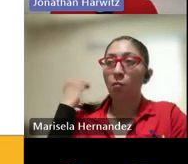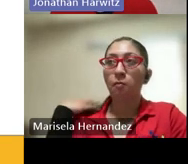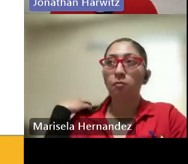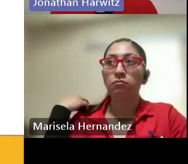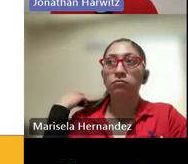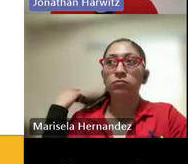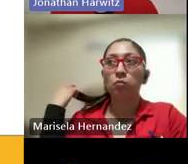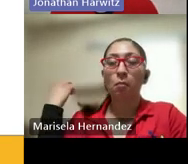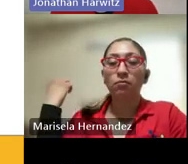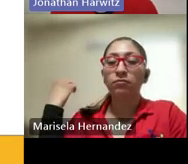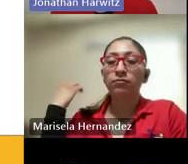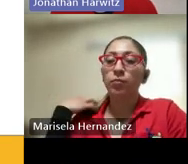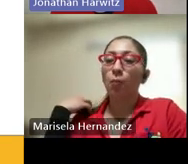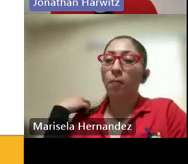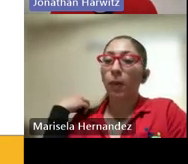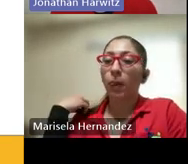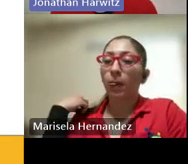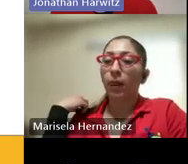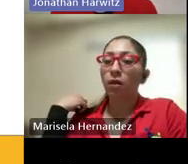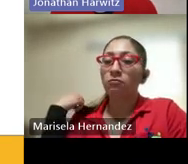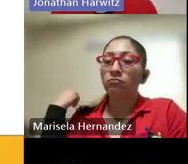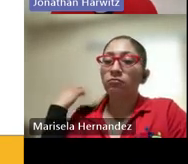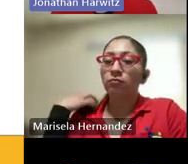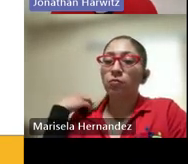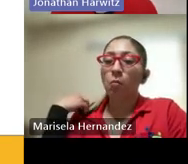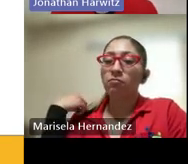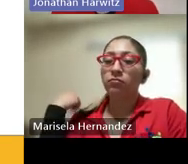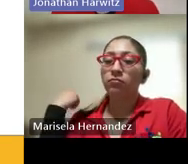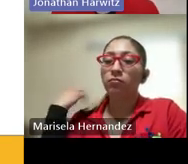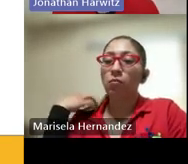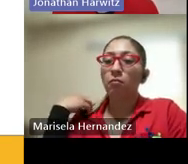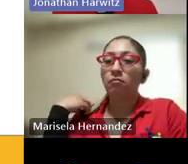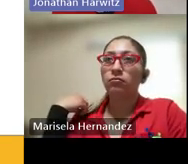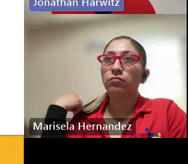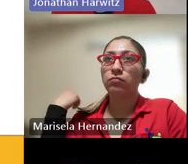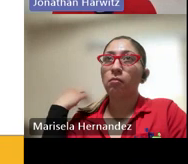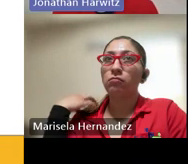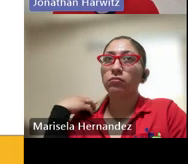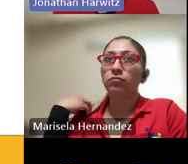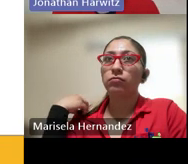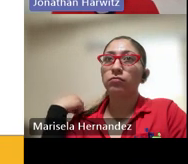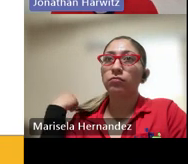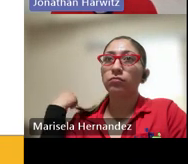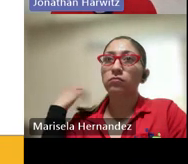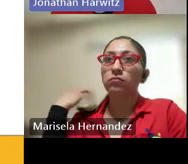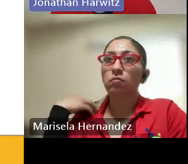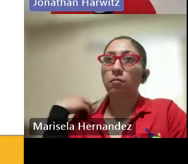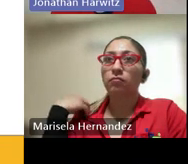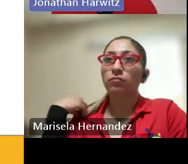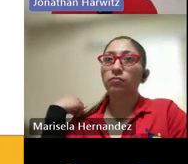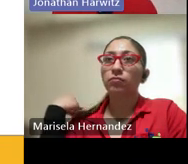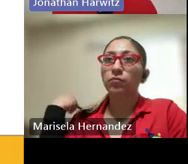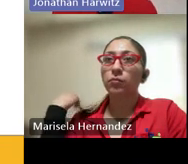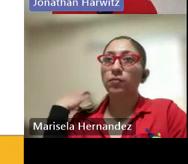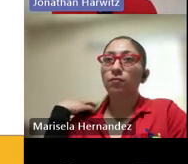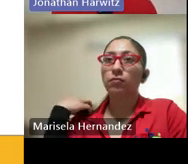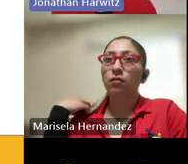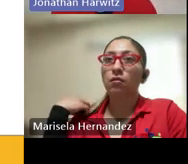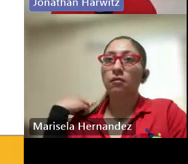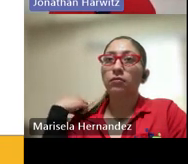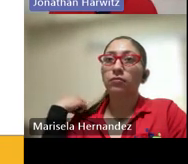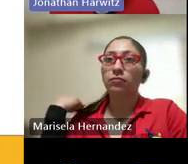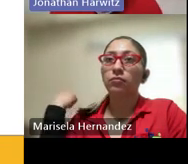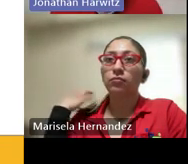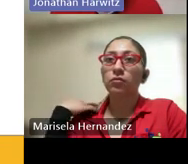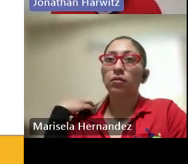want this administration to be thinking through about how everything they do, how is it going to play out